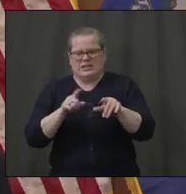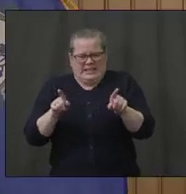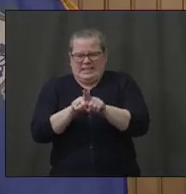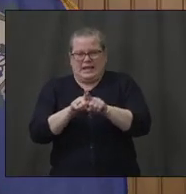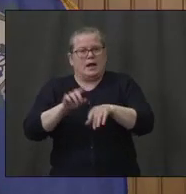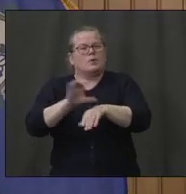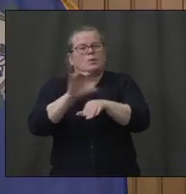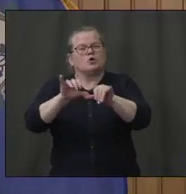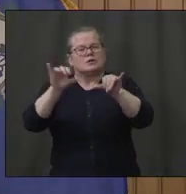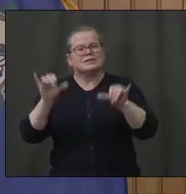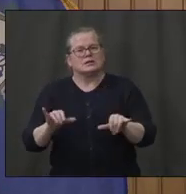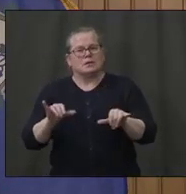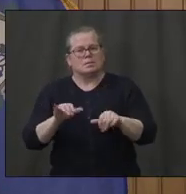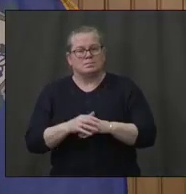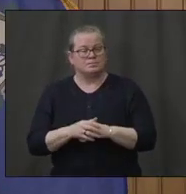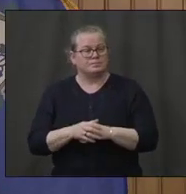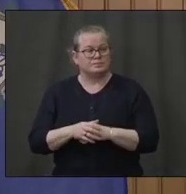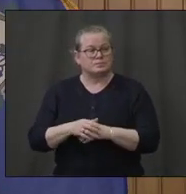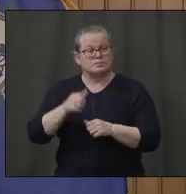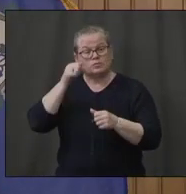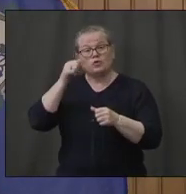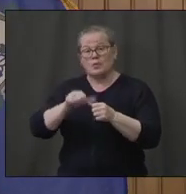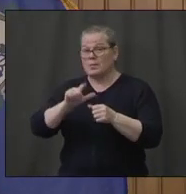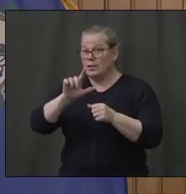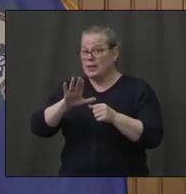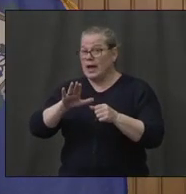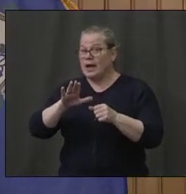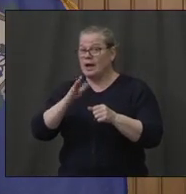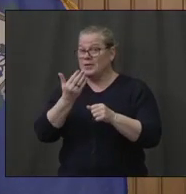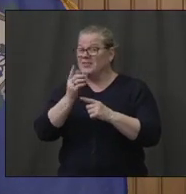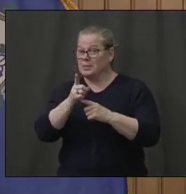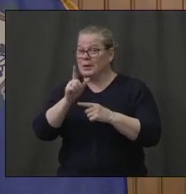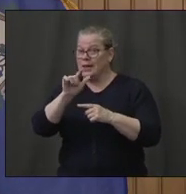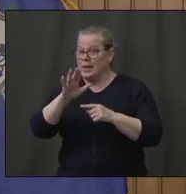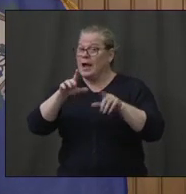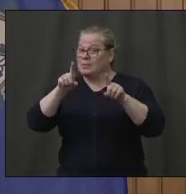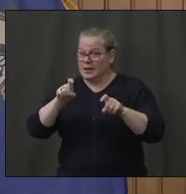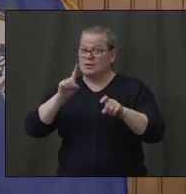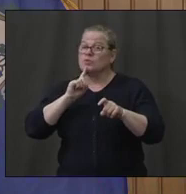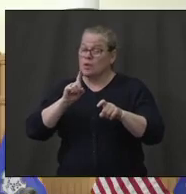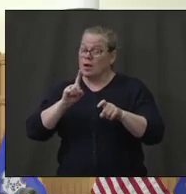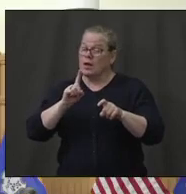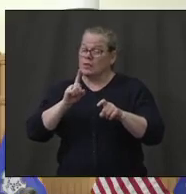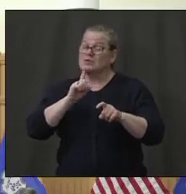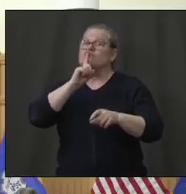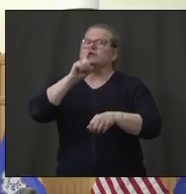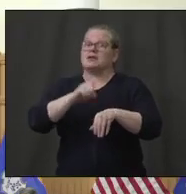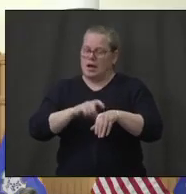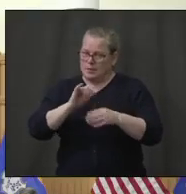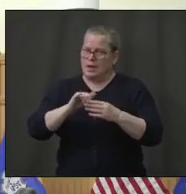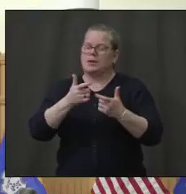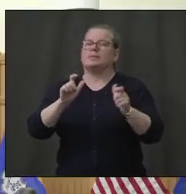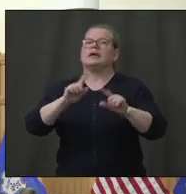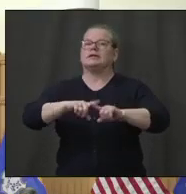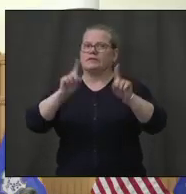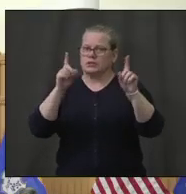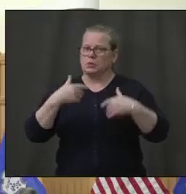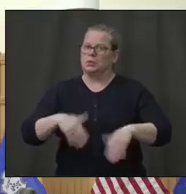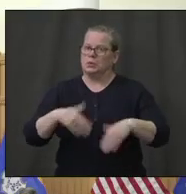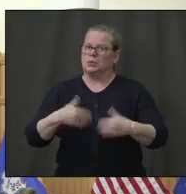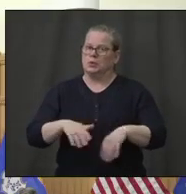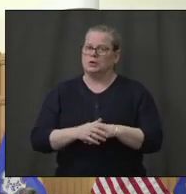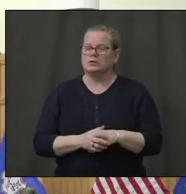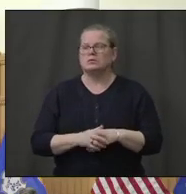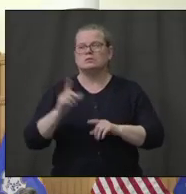expanding piece of our testing. That's almost in real time. What a difference that's going to make. Can you tell us more about the baby and how the baby